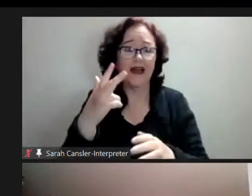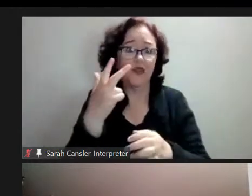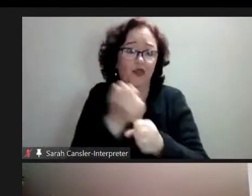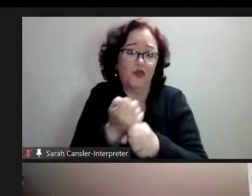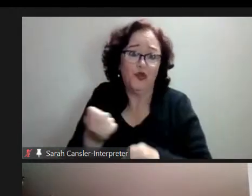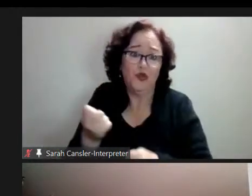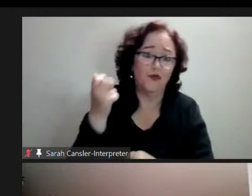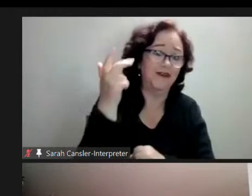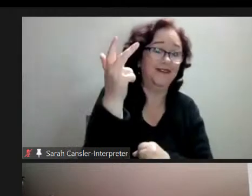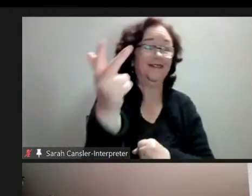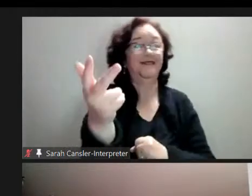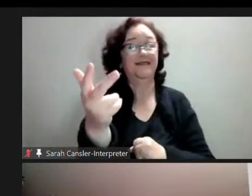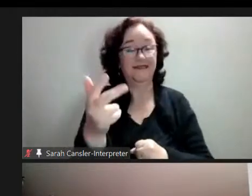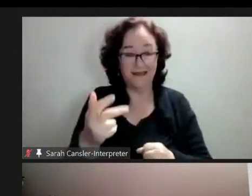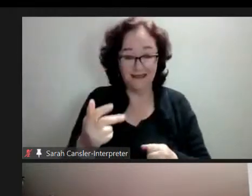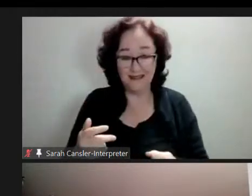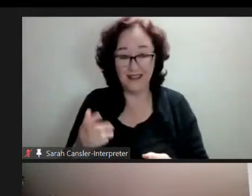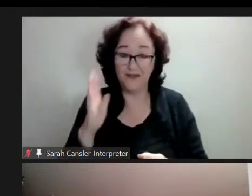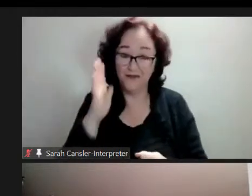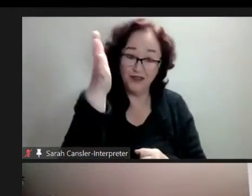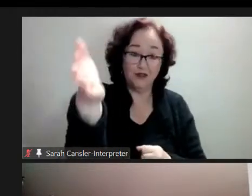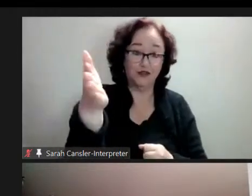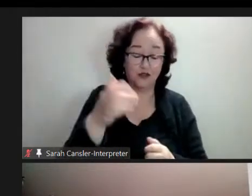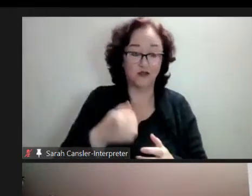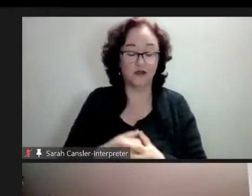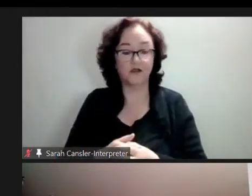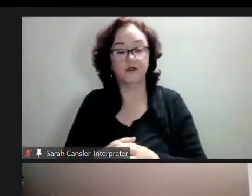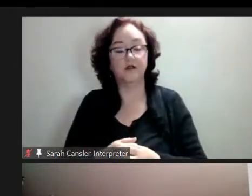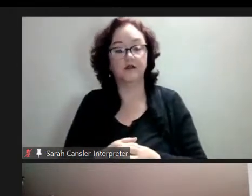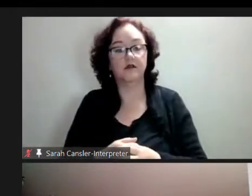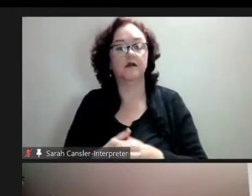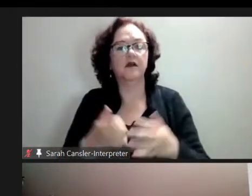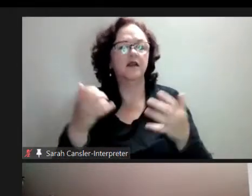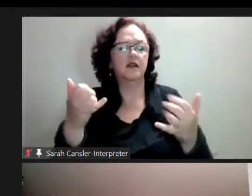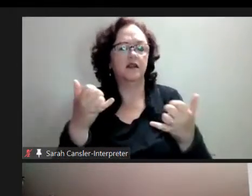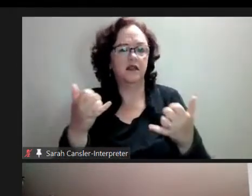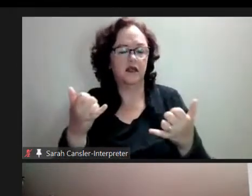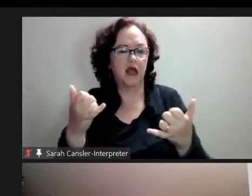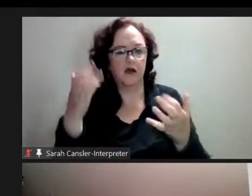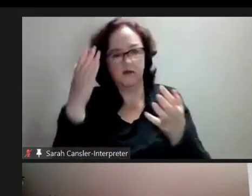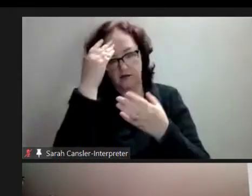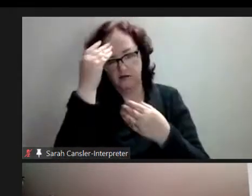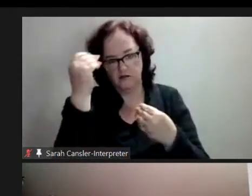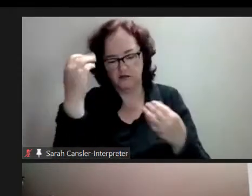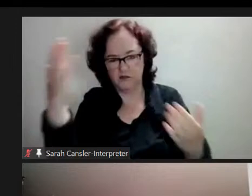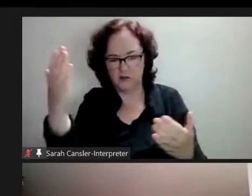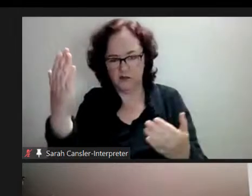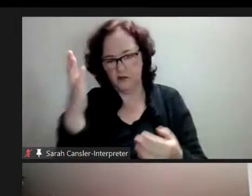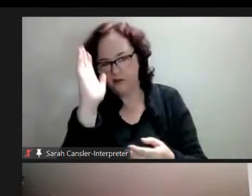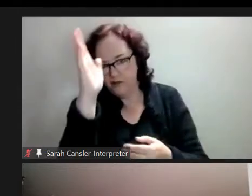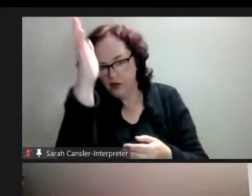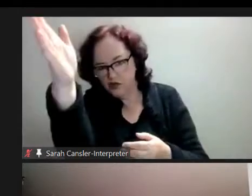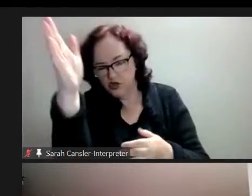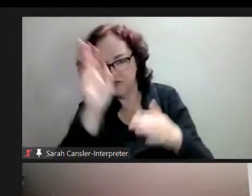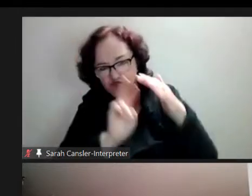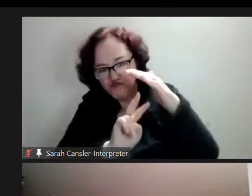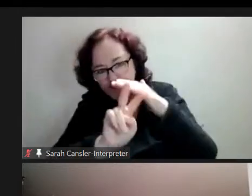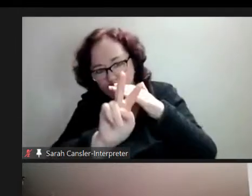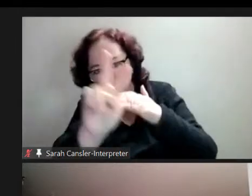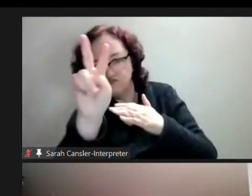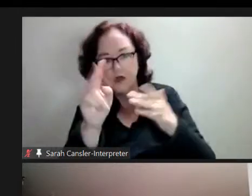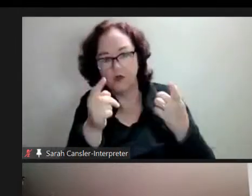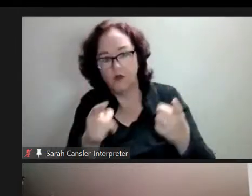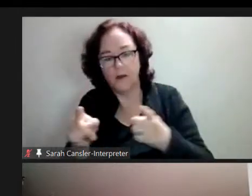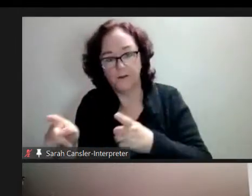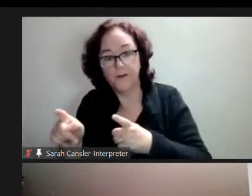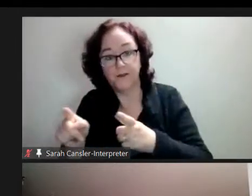I think that they're just giving us some foresight on the project and what the nuances of the project are.